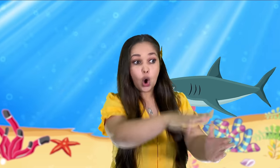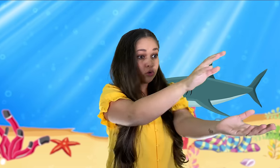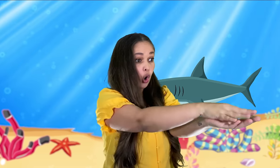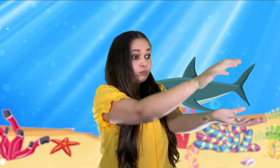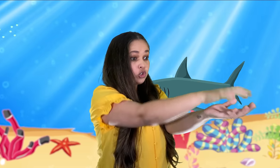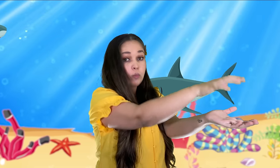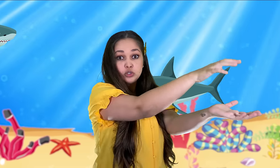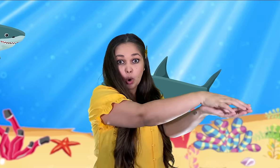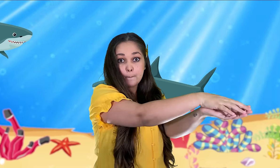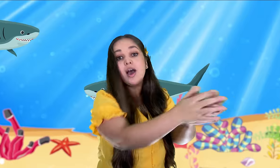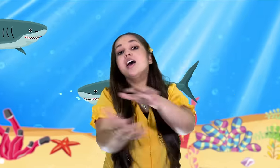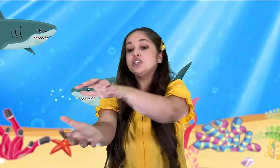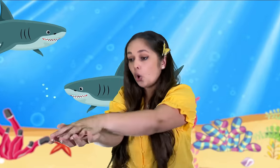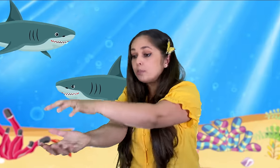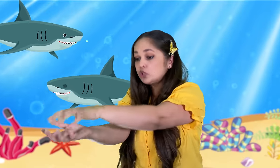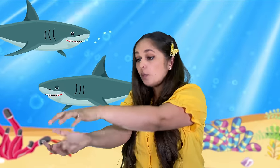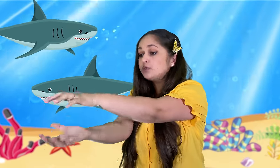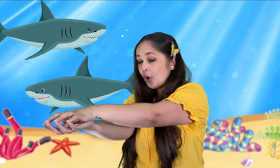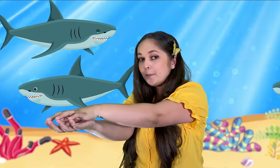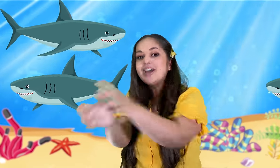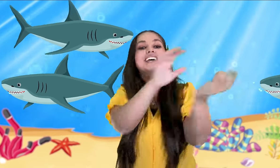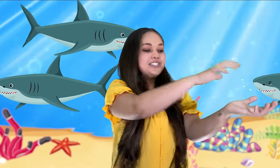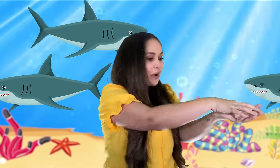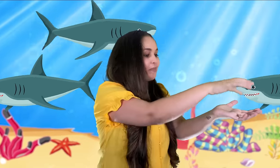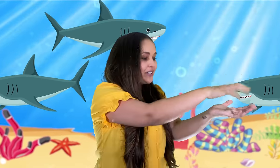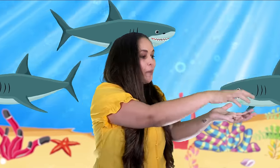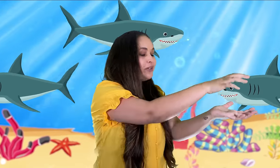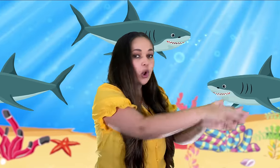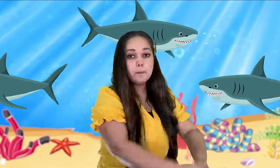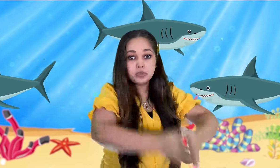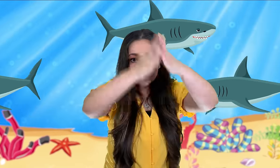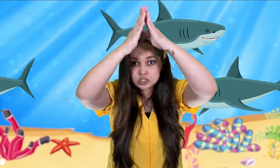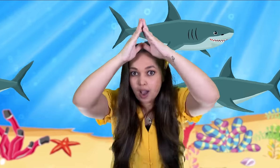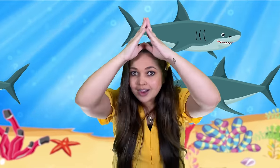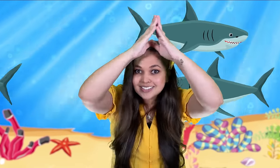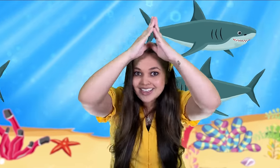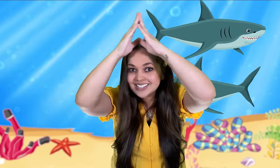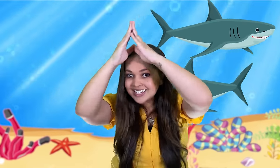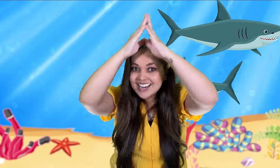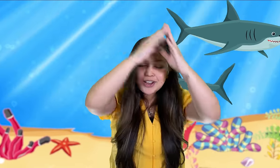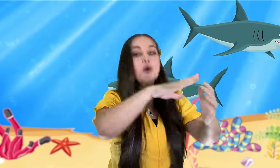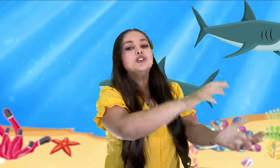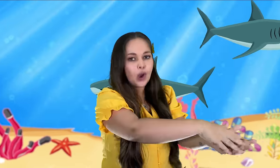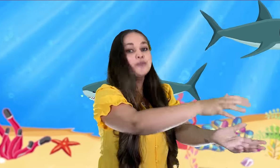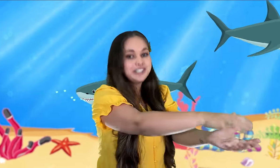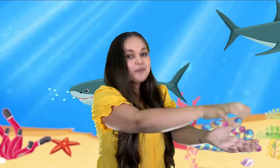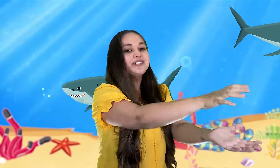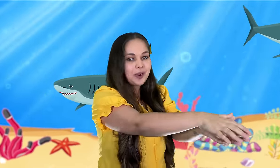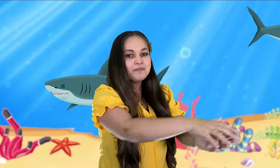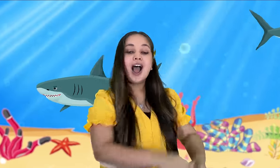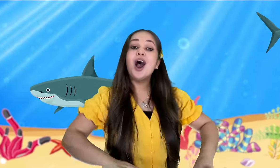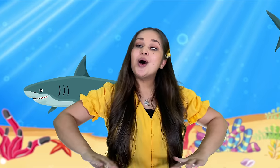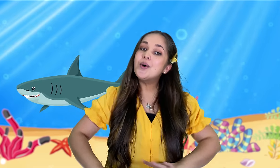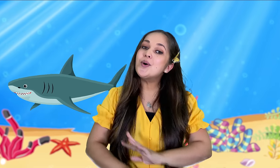sea go chomp, chomp, chomp, chomp, chomp, chomp, chomp, chomp, chomp. The sharks in the sea go chomp,